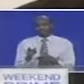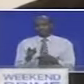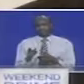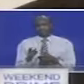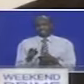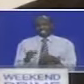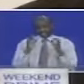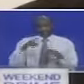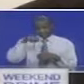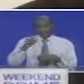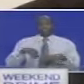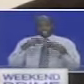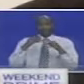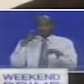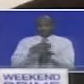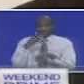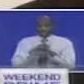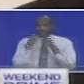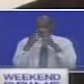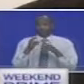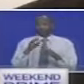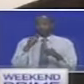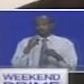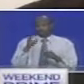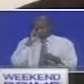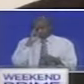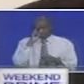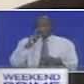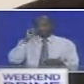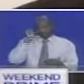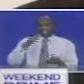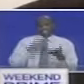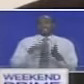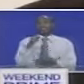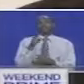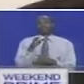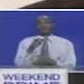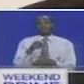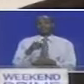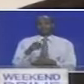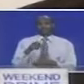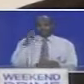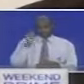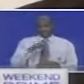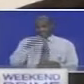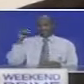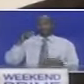if they gave false information to the police, you must charge them. You must take them to